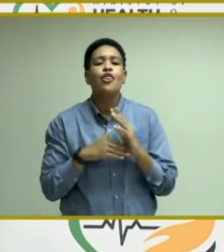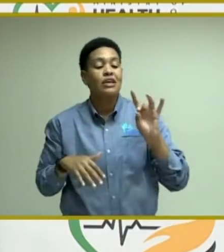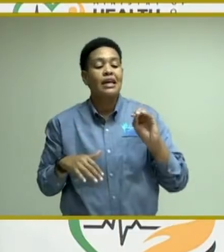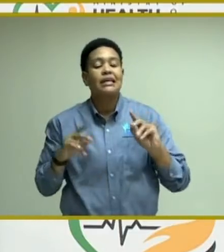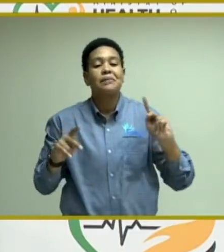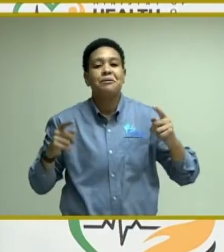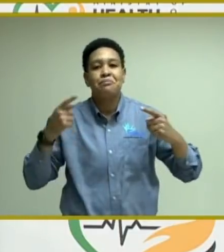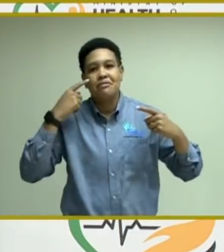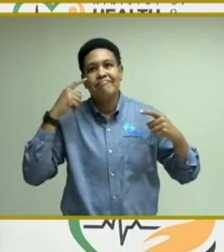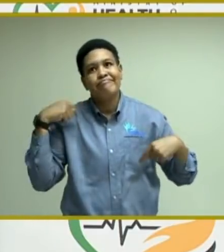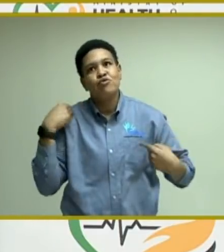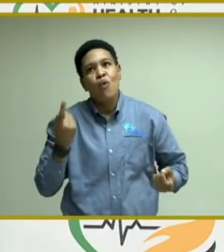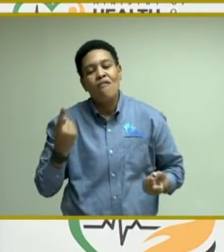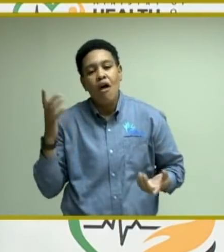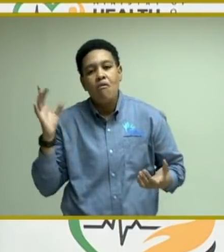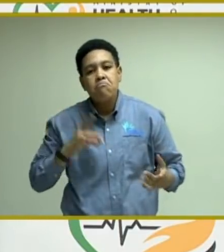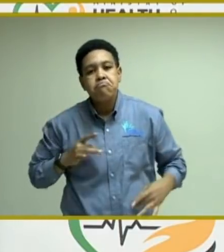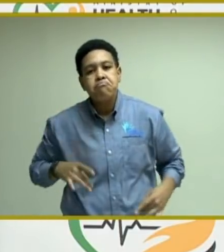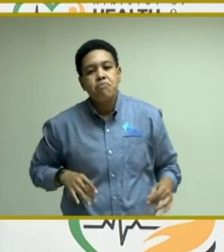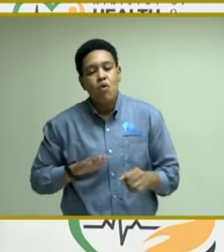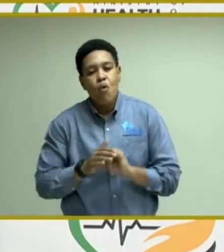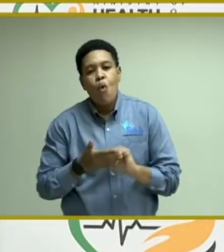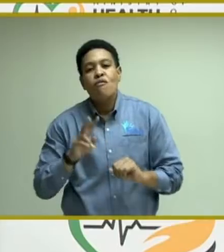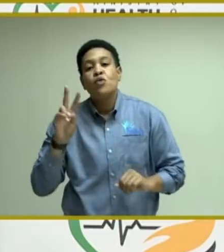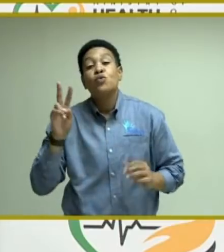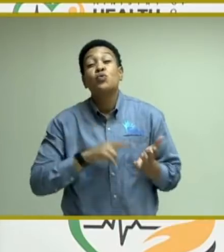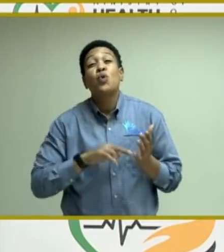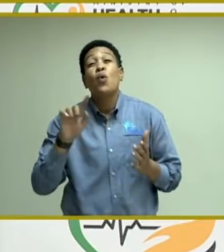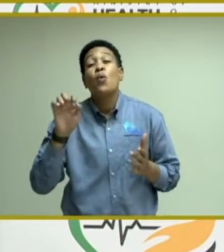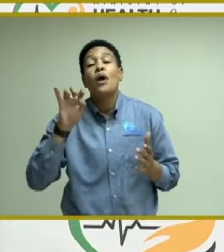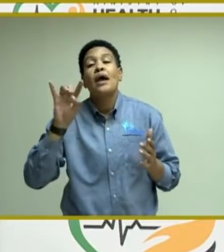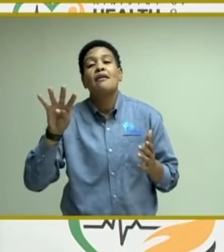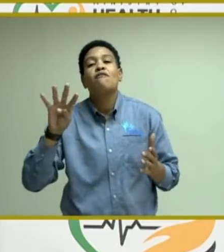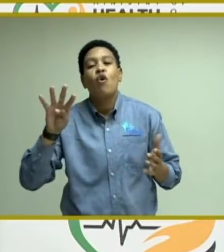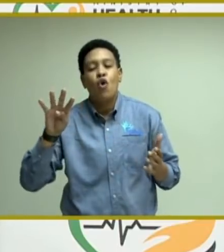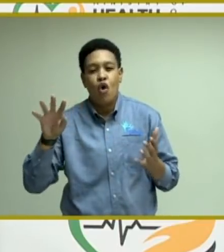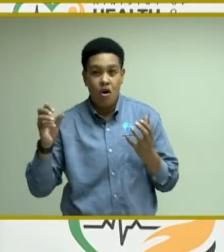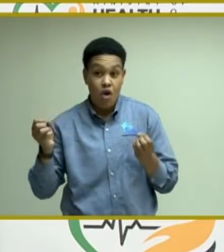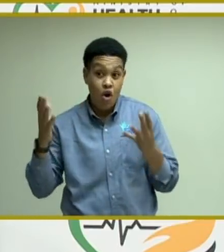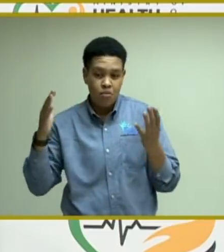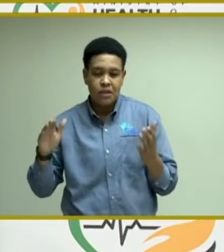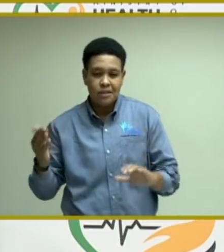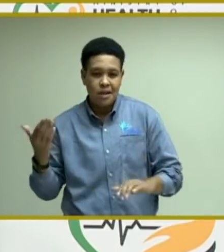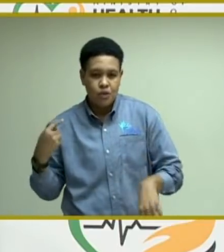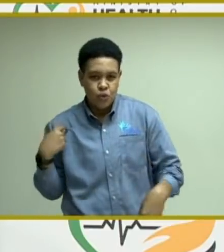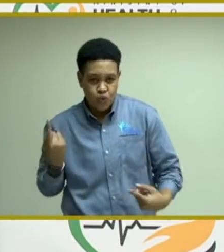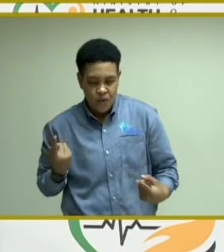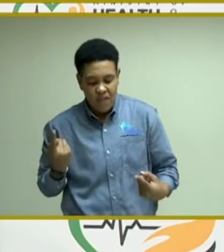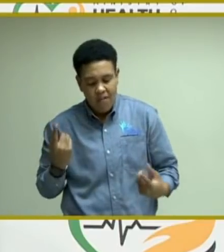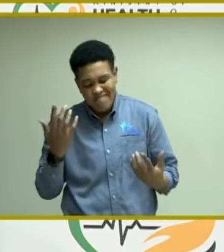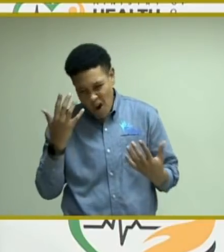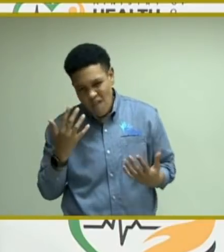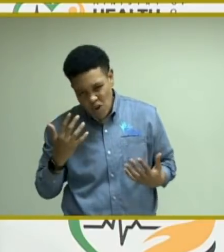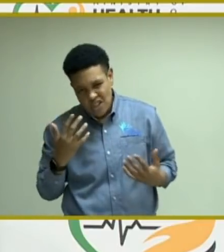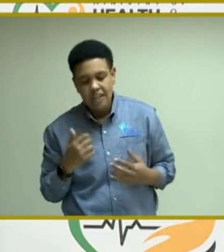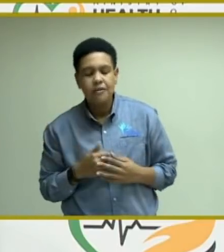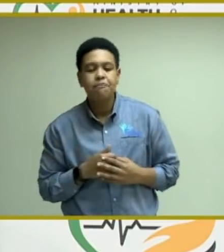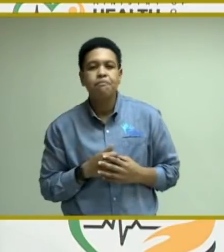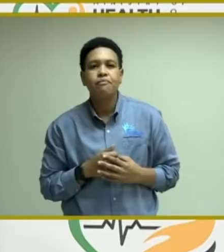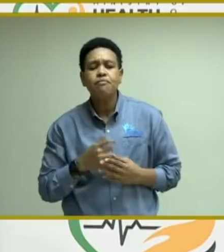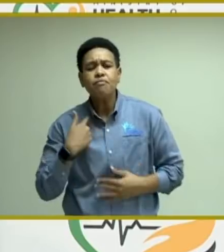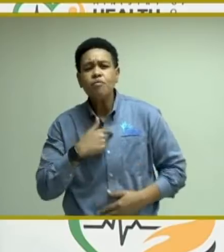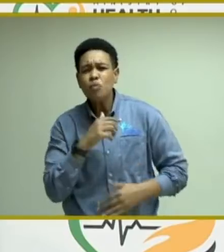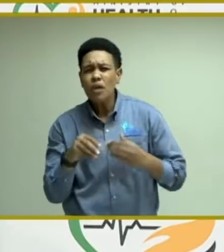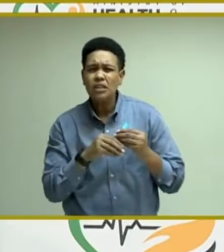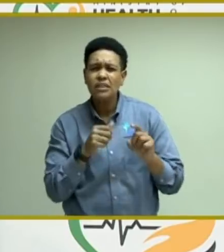88,480 and to 2,184, the total number of deaths, unfortunately. We also